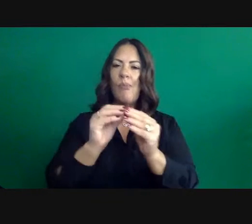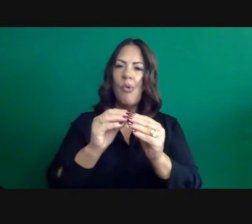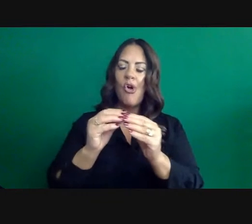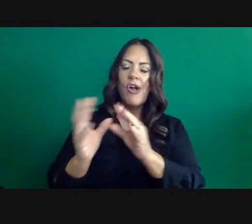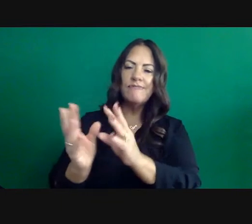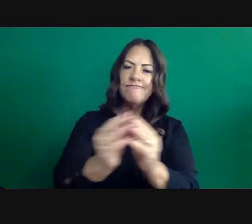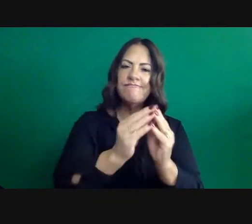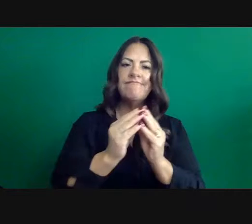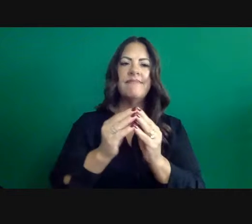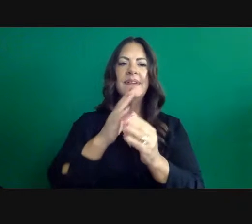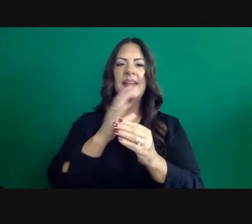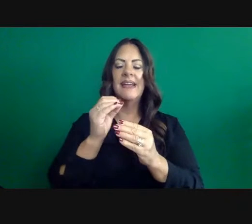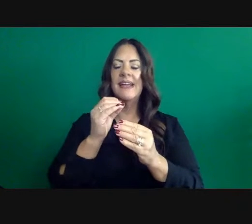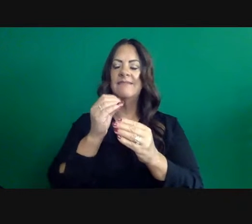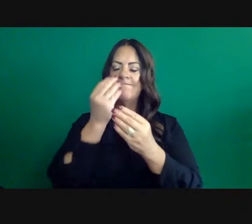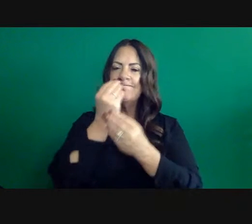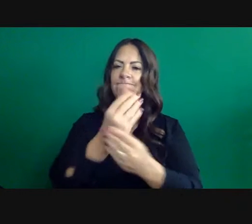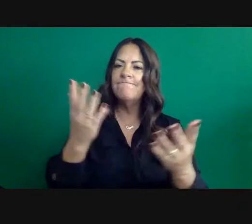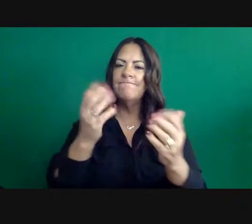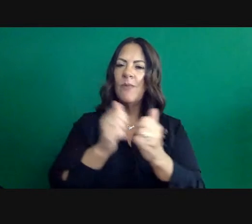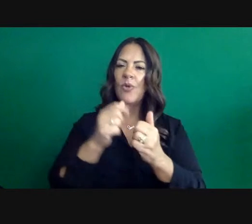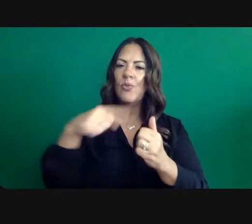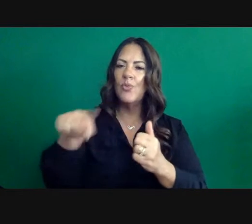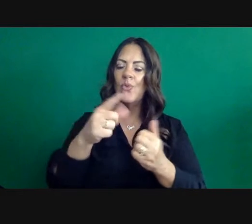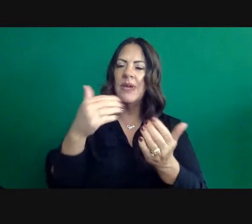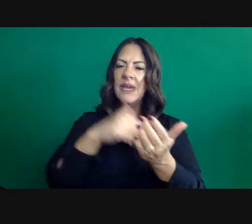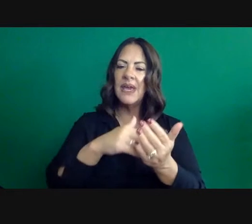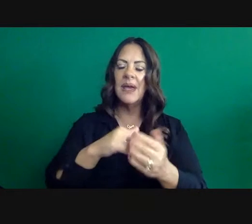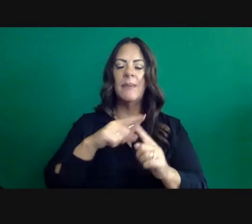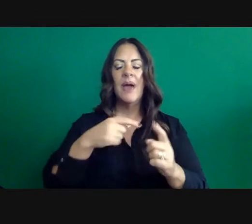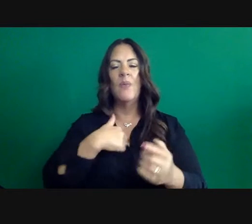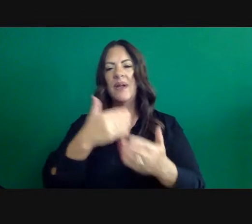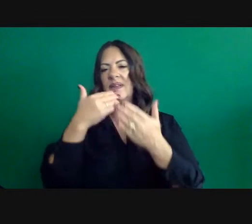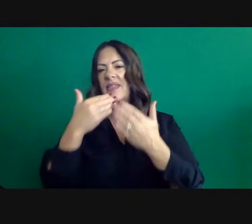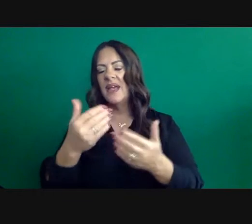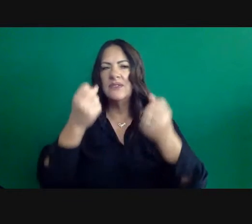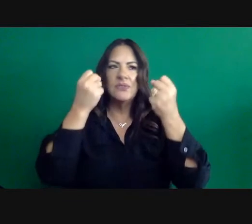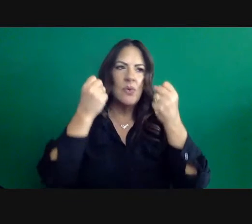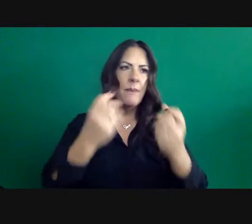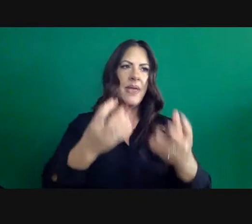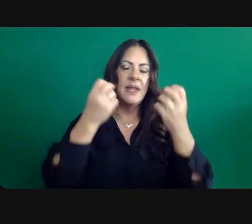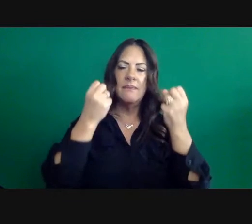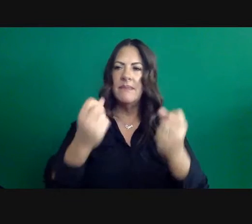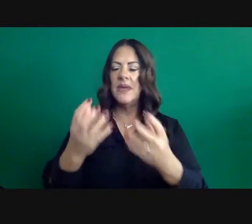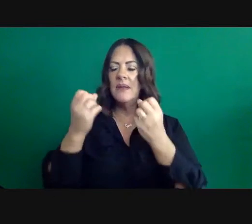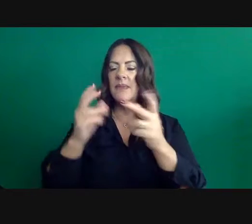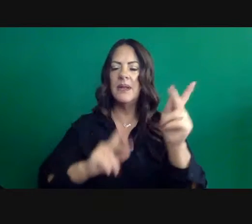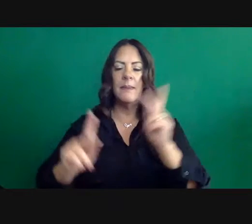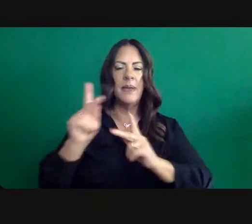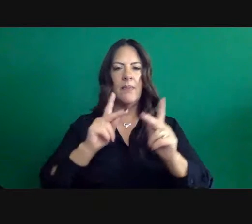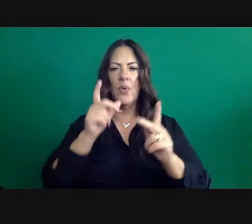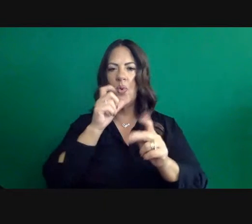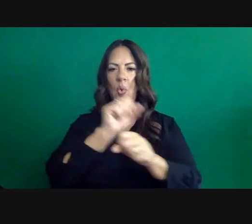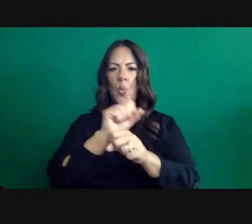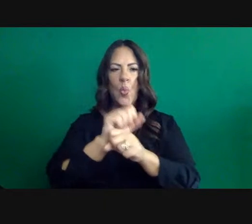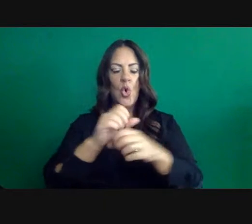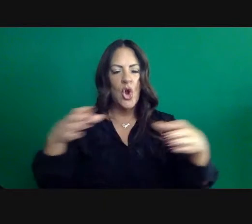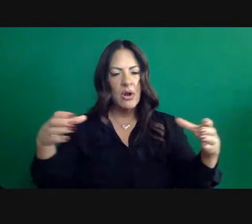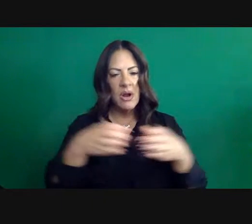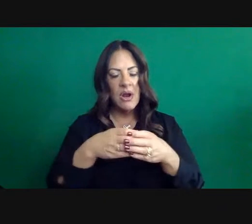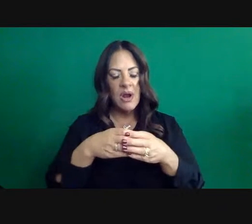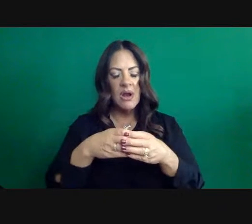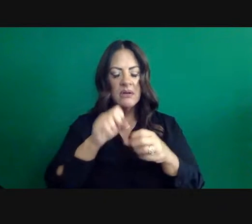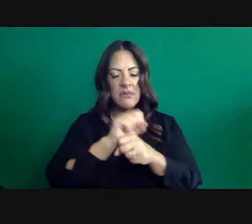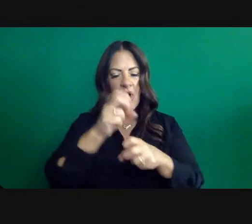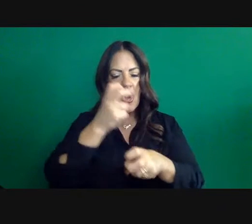by thanking just the tremendous number of individuals who have come together to put this master plan in